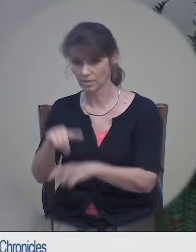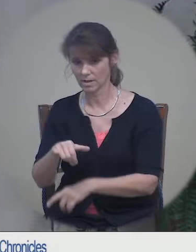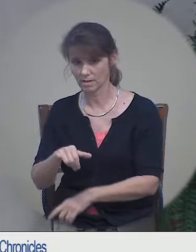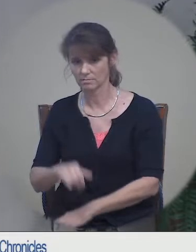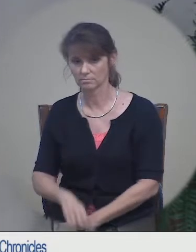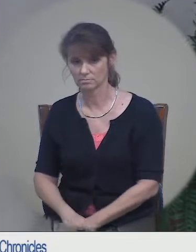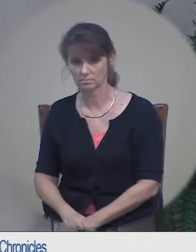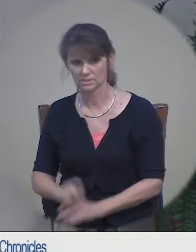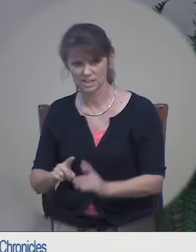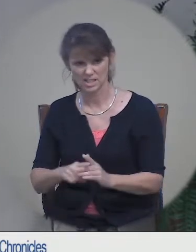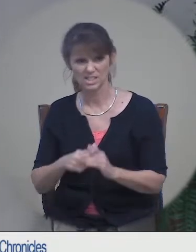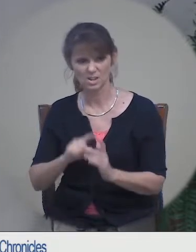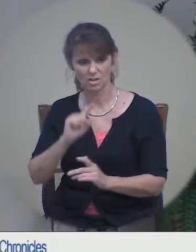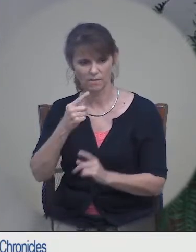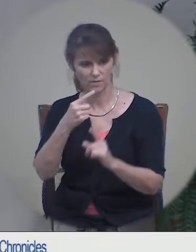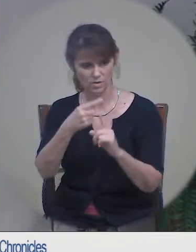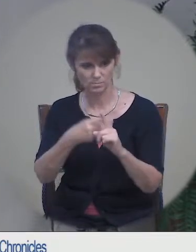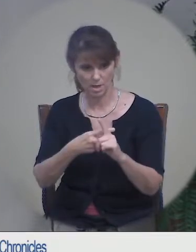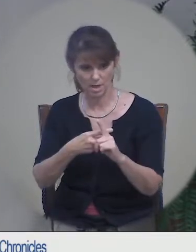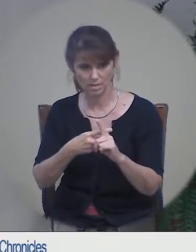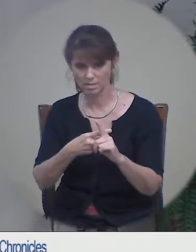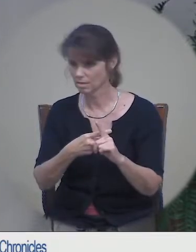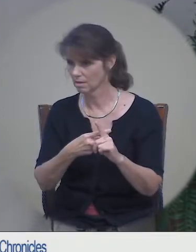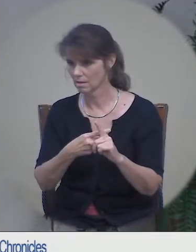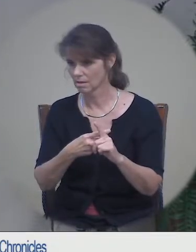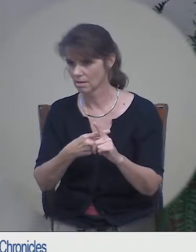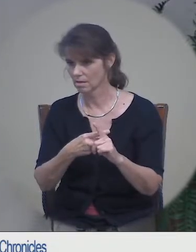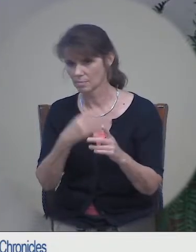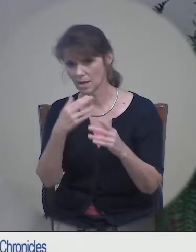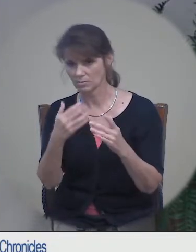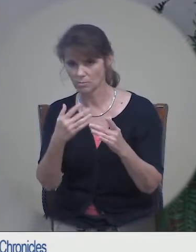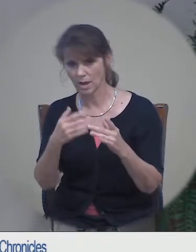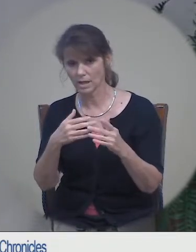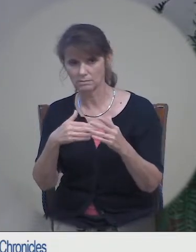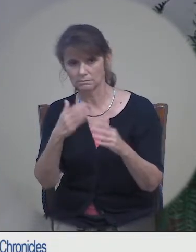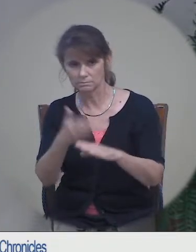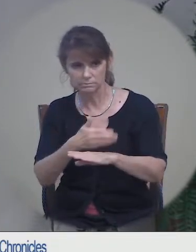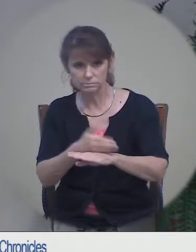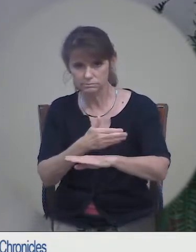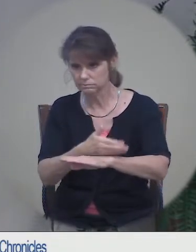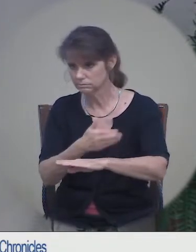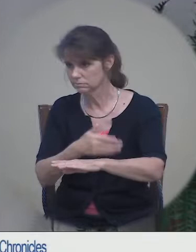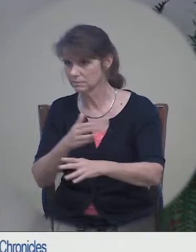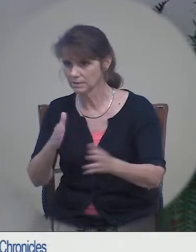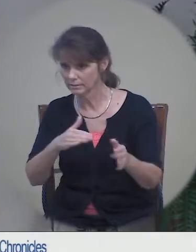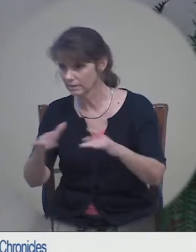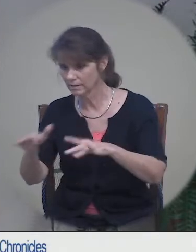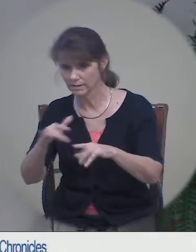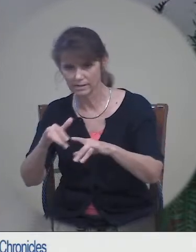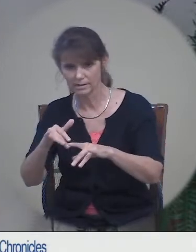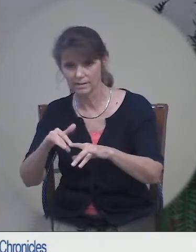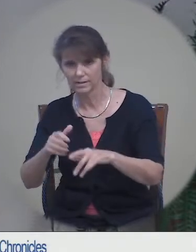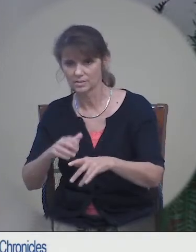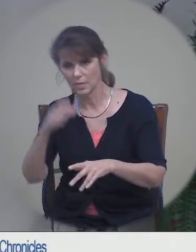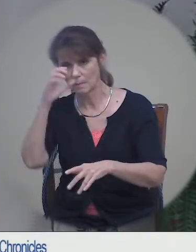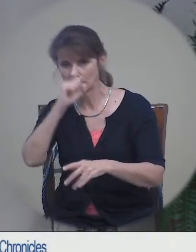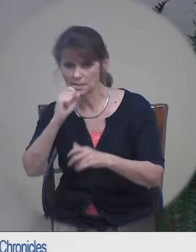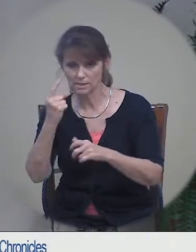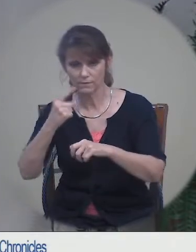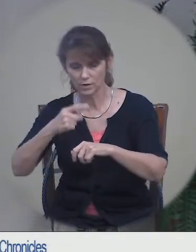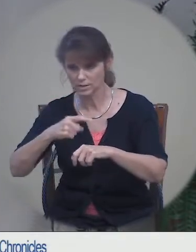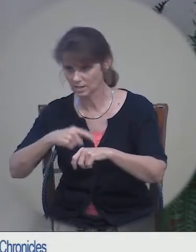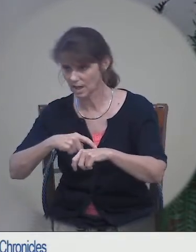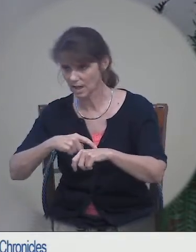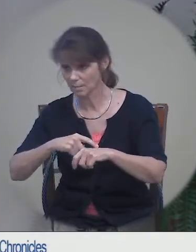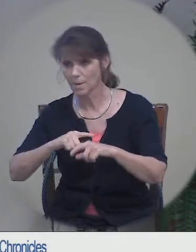month, and they didn't get done till the 18th, and the Passover was supposed to start on the 14th, so they missed it before he got